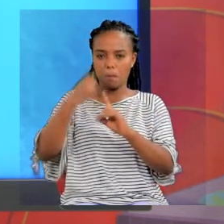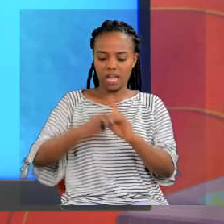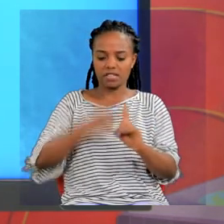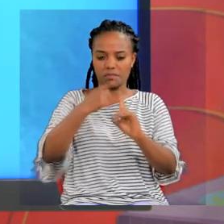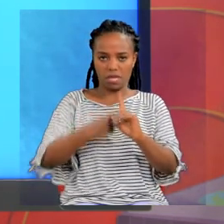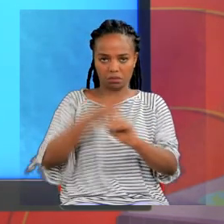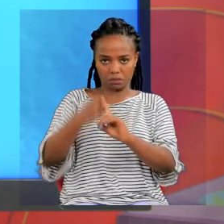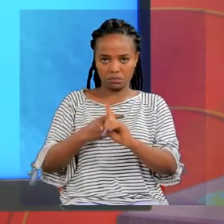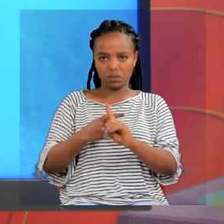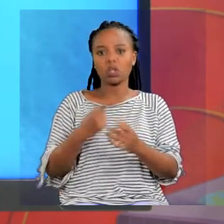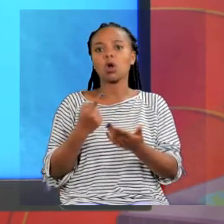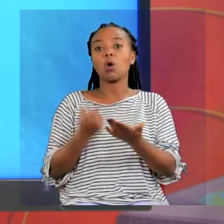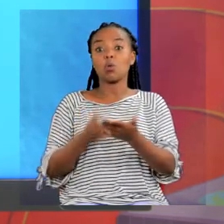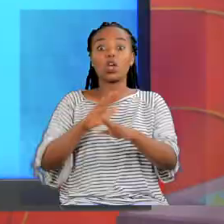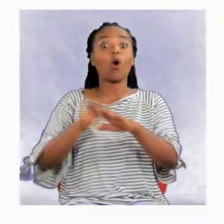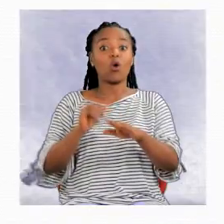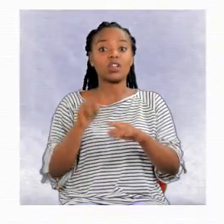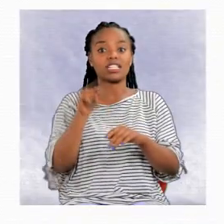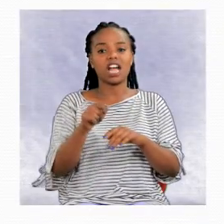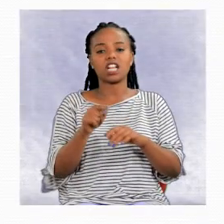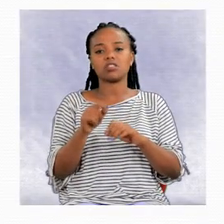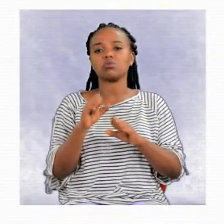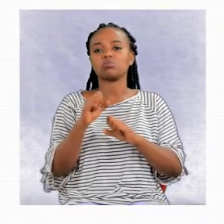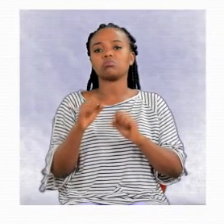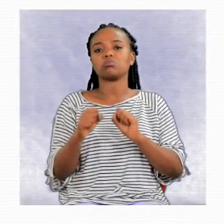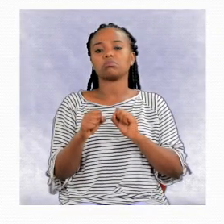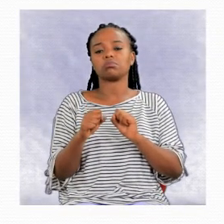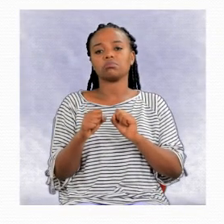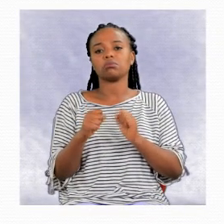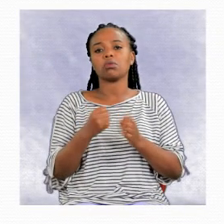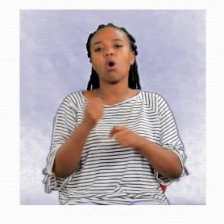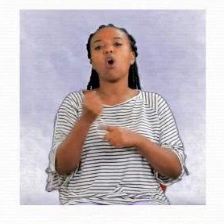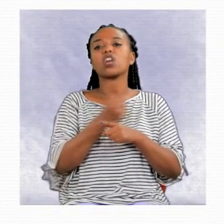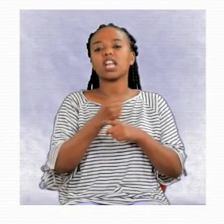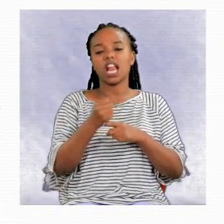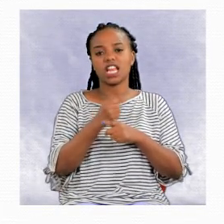we call that ordinary annuity.